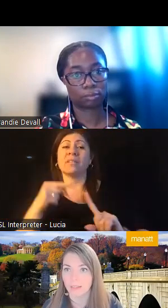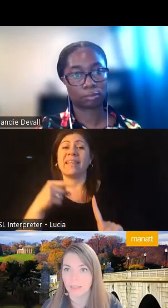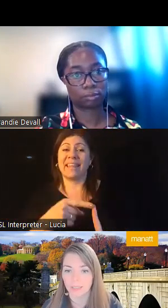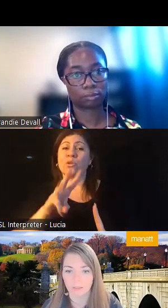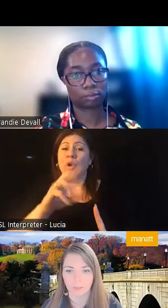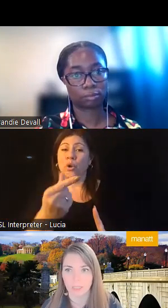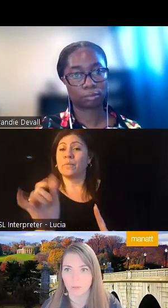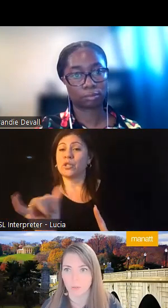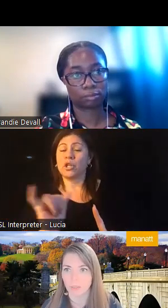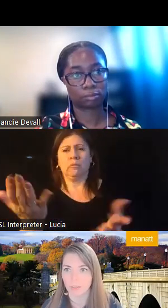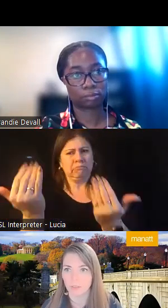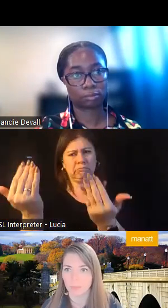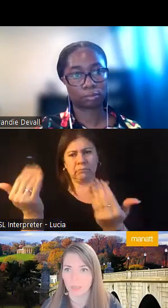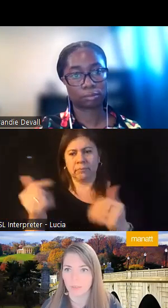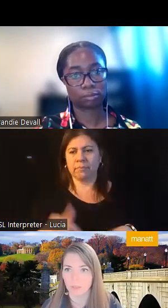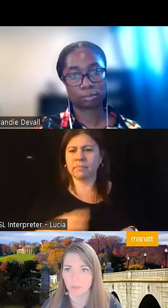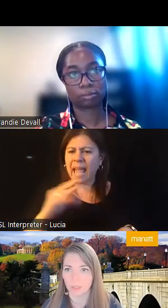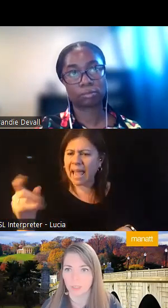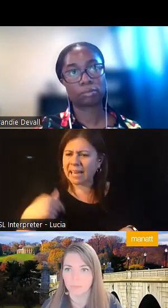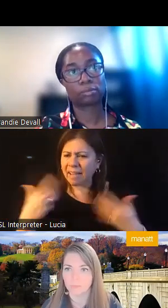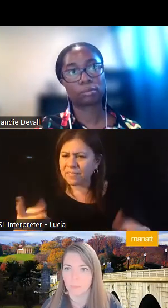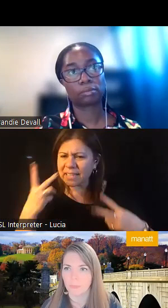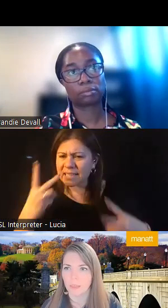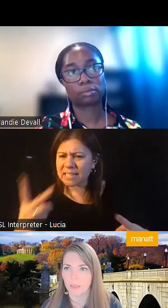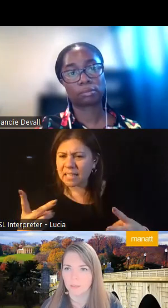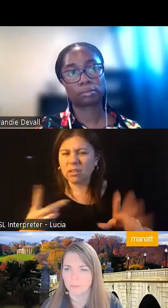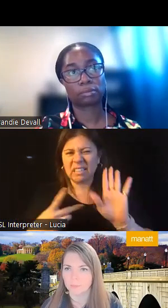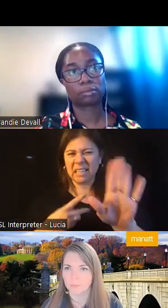And I see, let me go over to my view here.